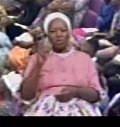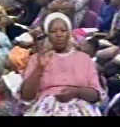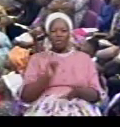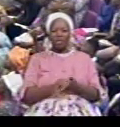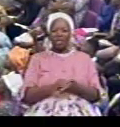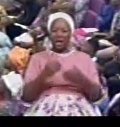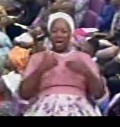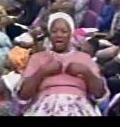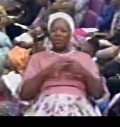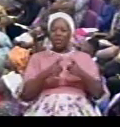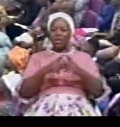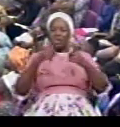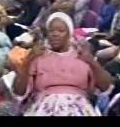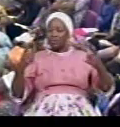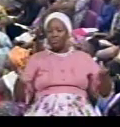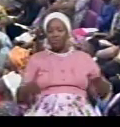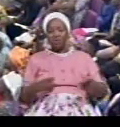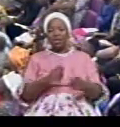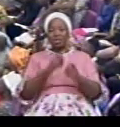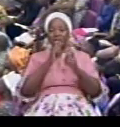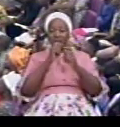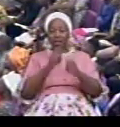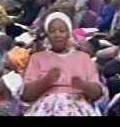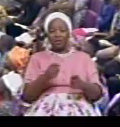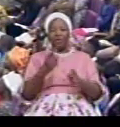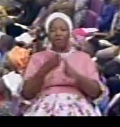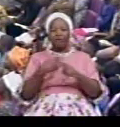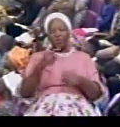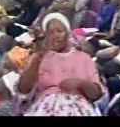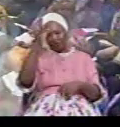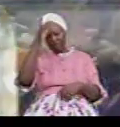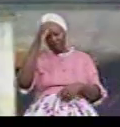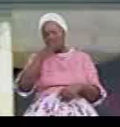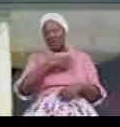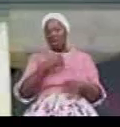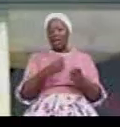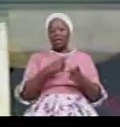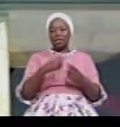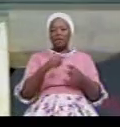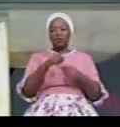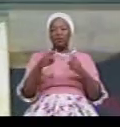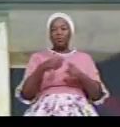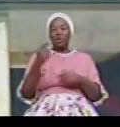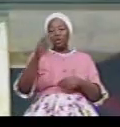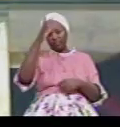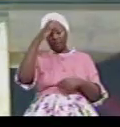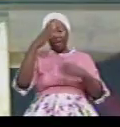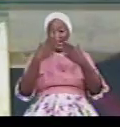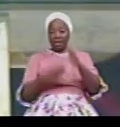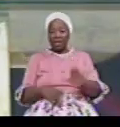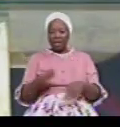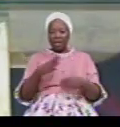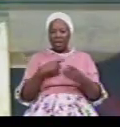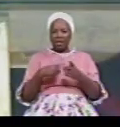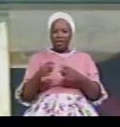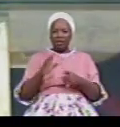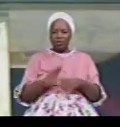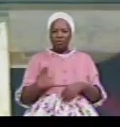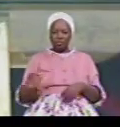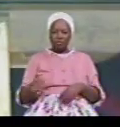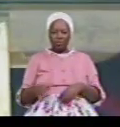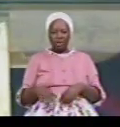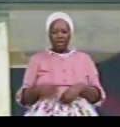lion's share of his will. And then when the father passed on, and the children saw the what